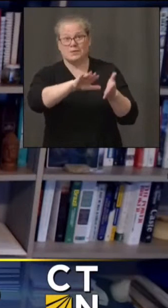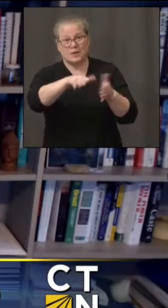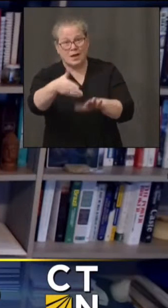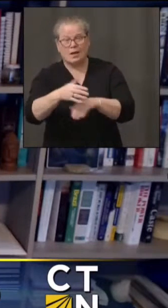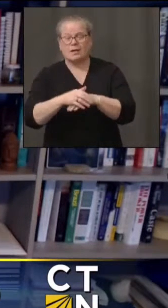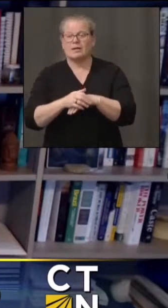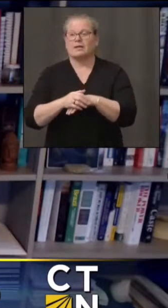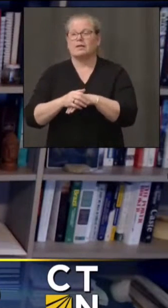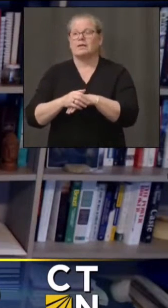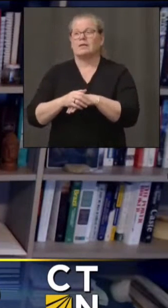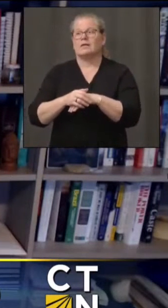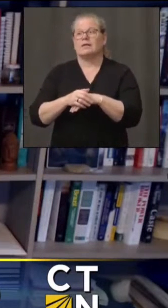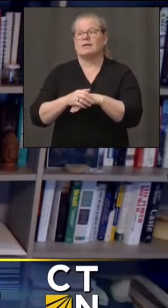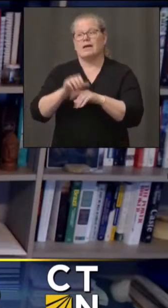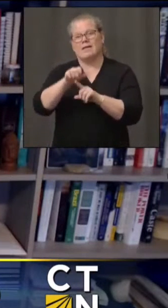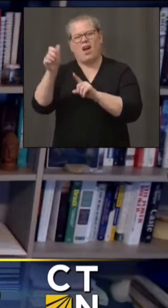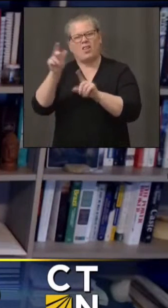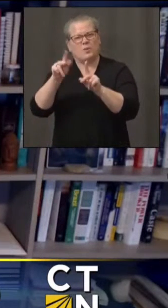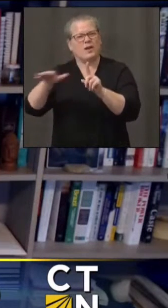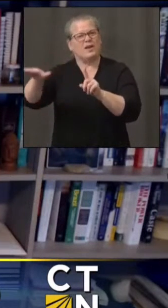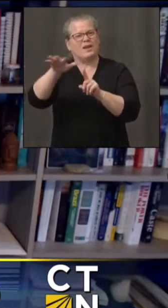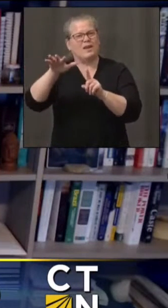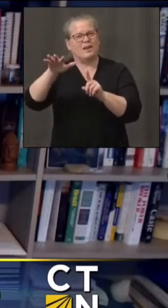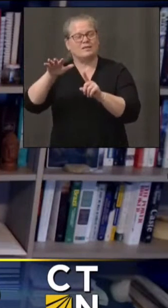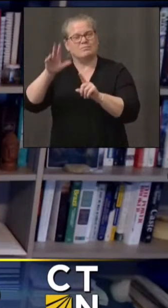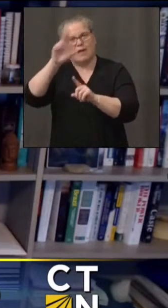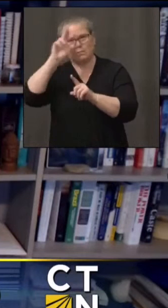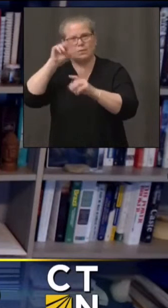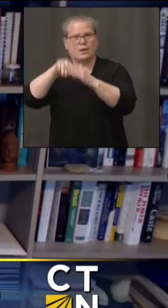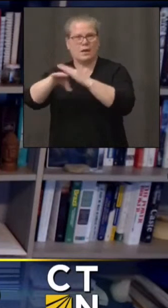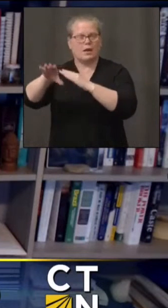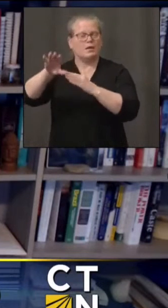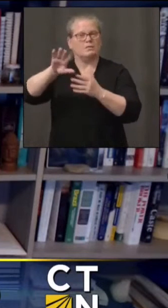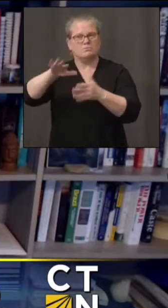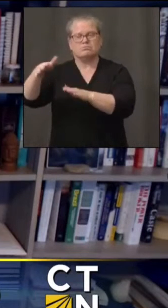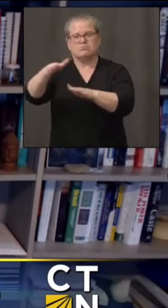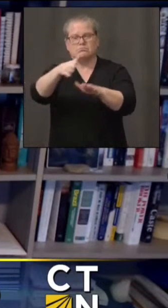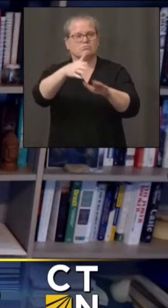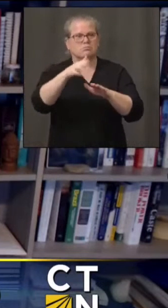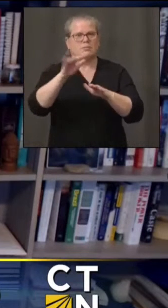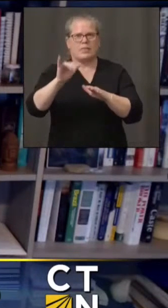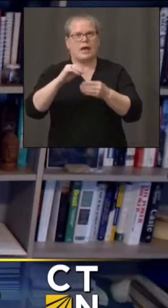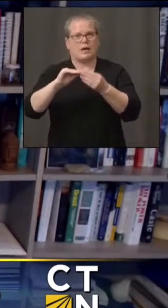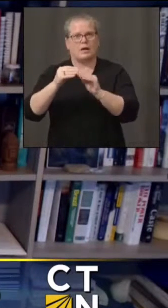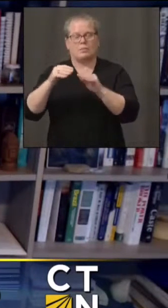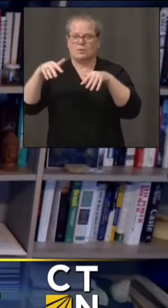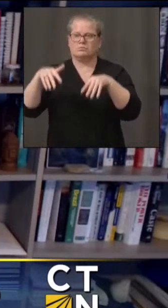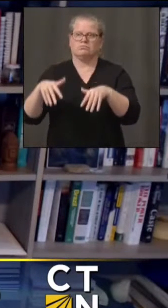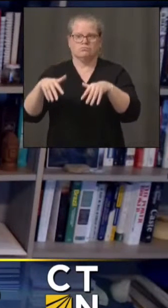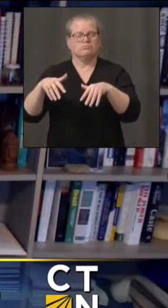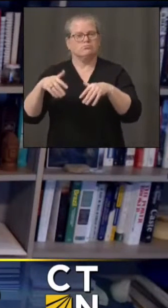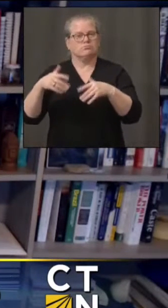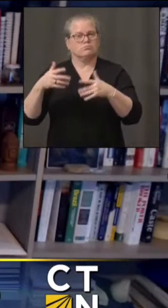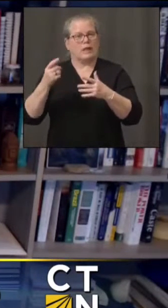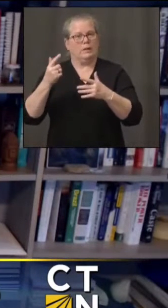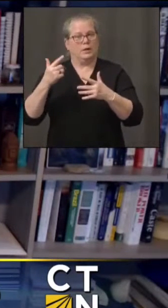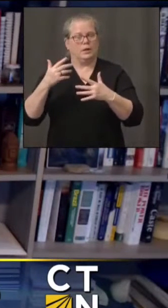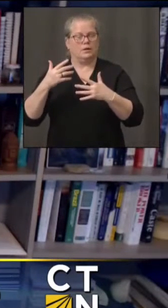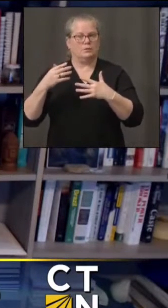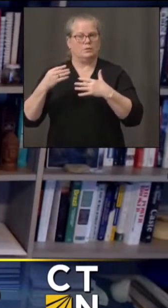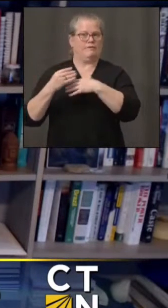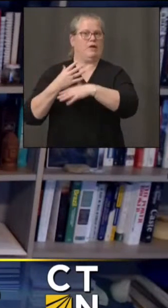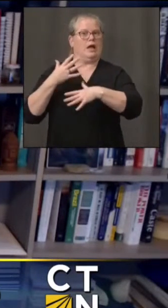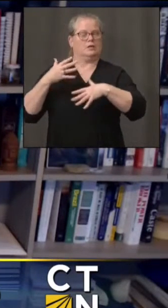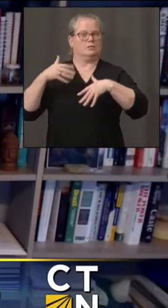underserved communities. The disproportionate burden that it had among those. And it was a